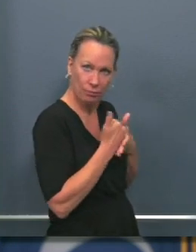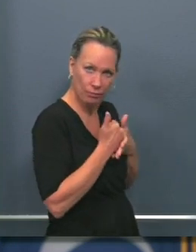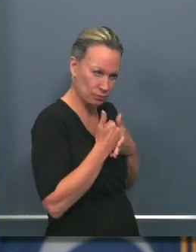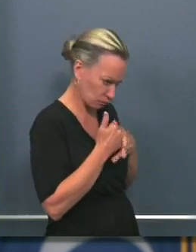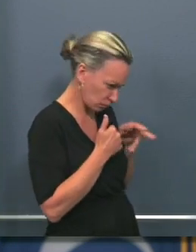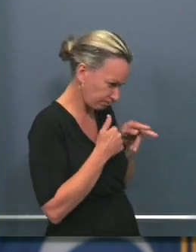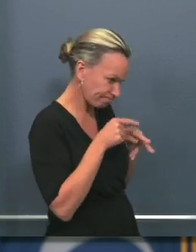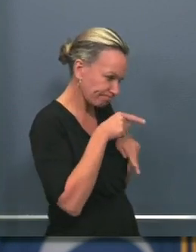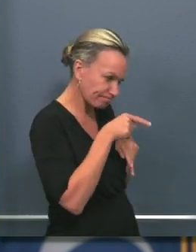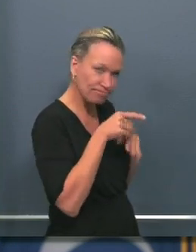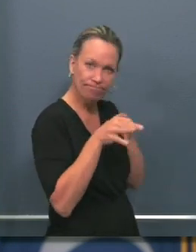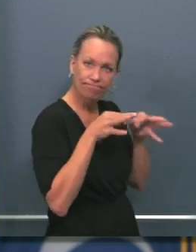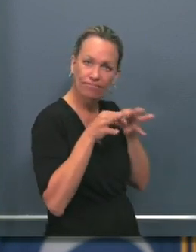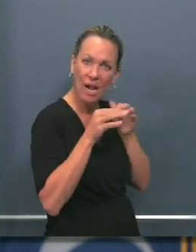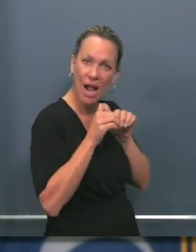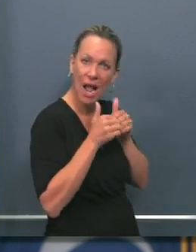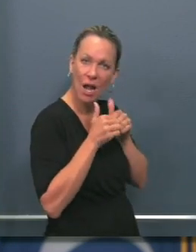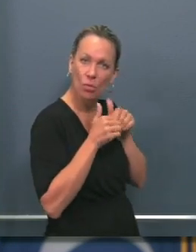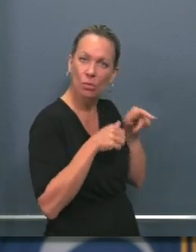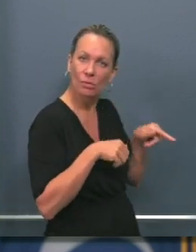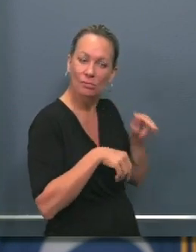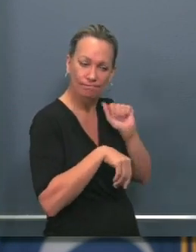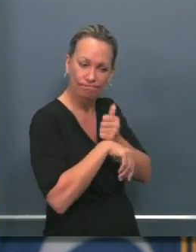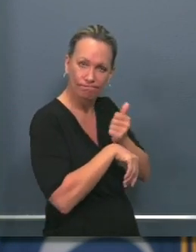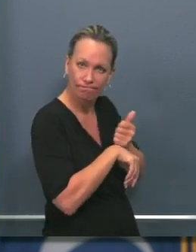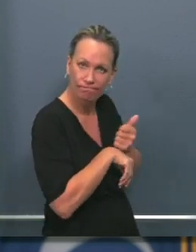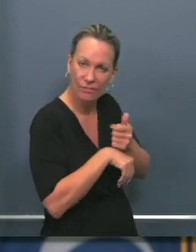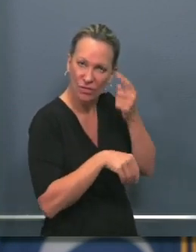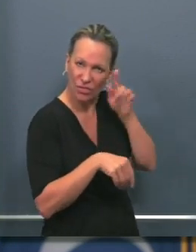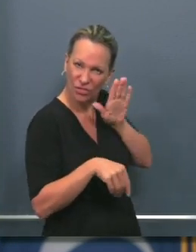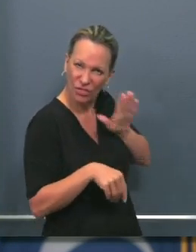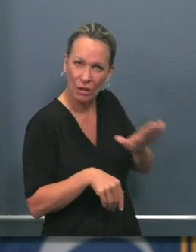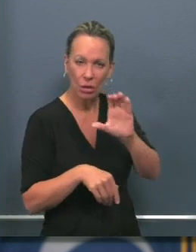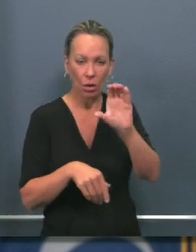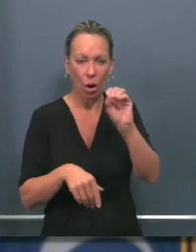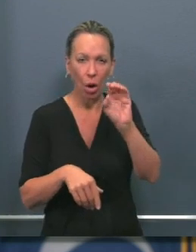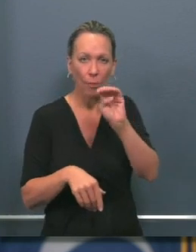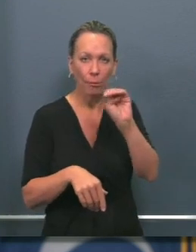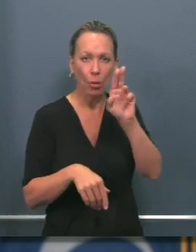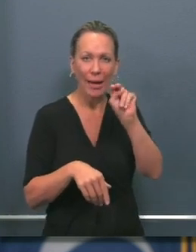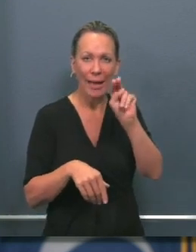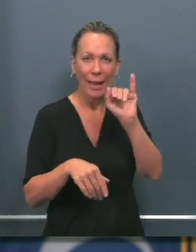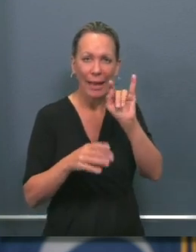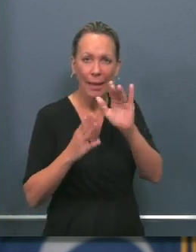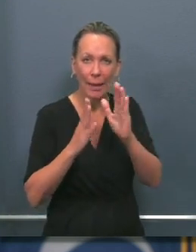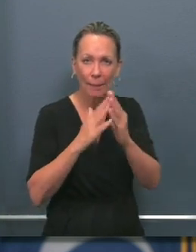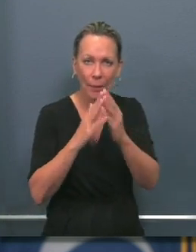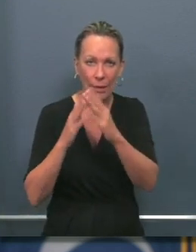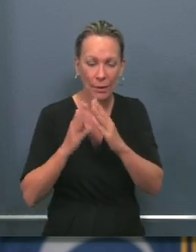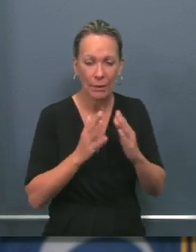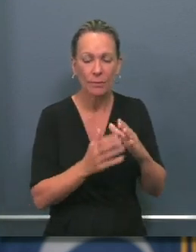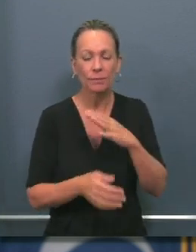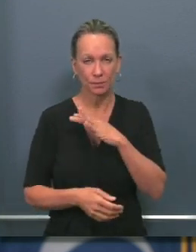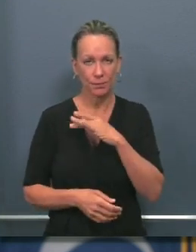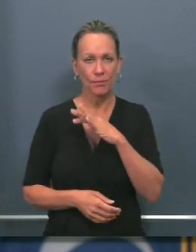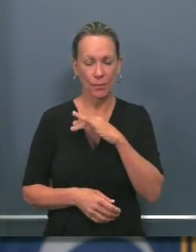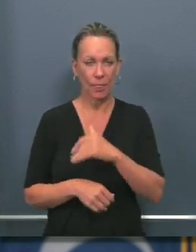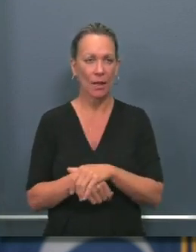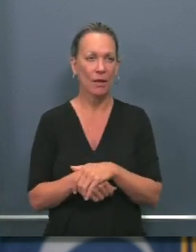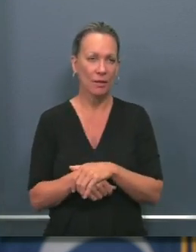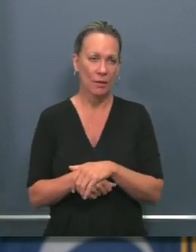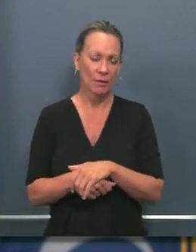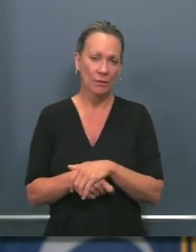We are not, we don't have exclusivity and insight on every nuance and every detail in a state this